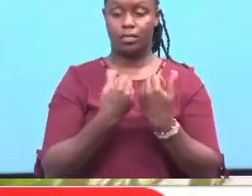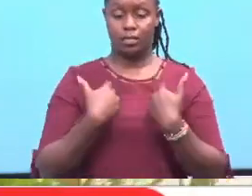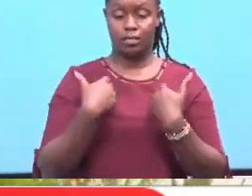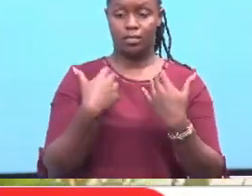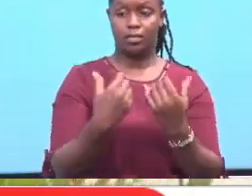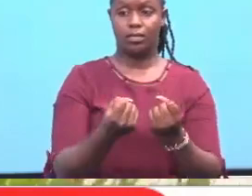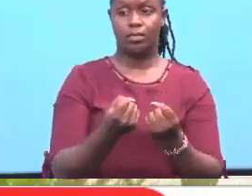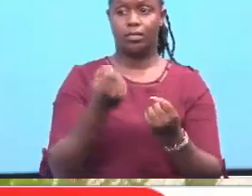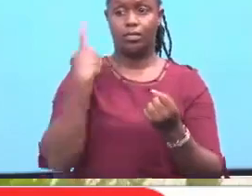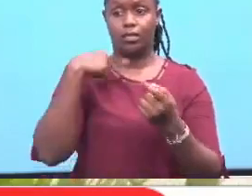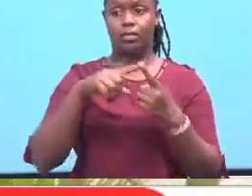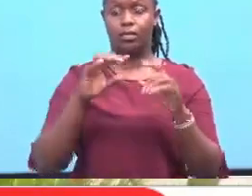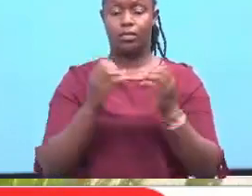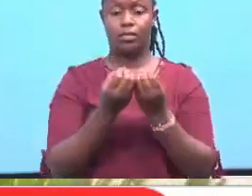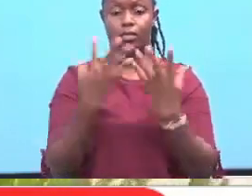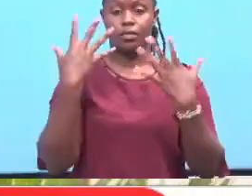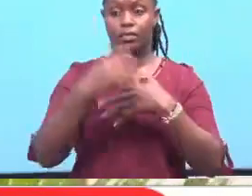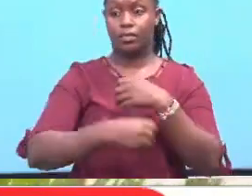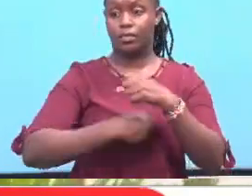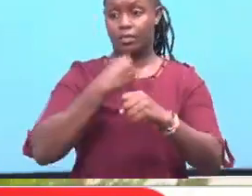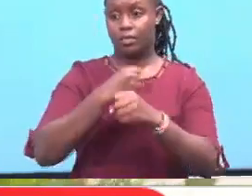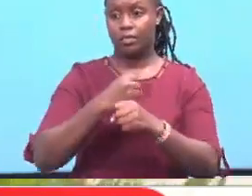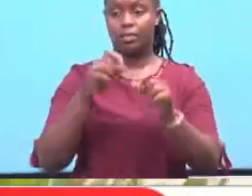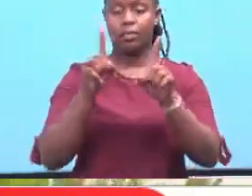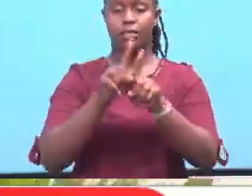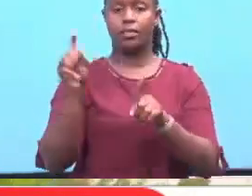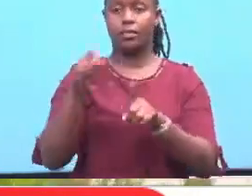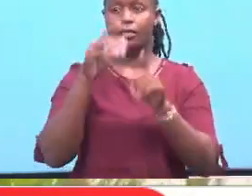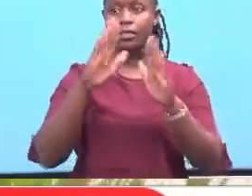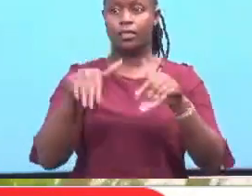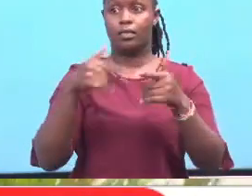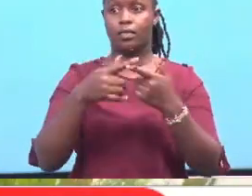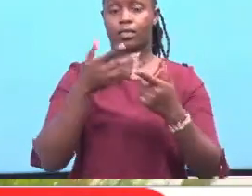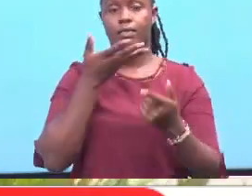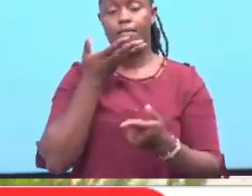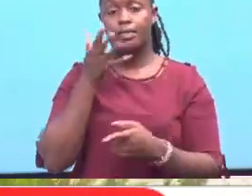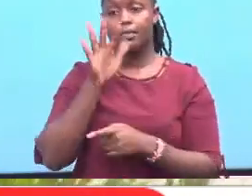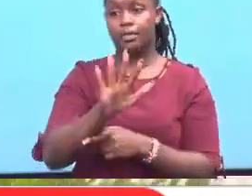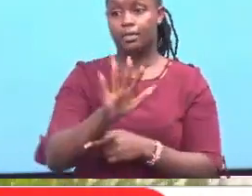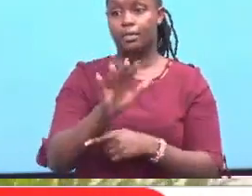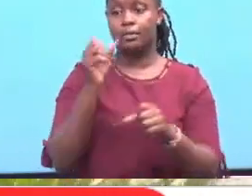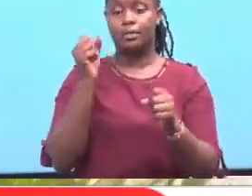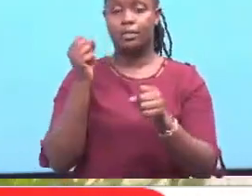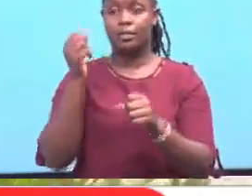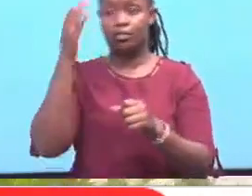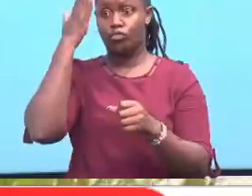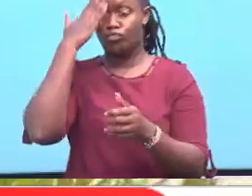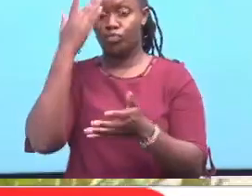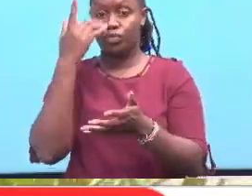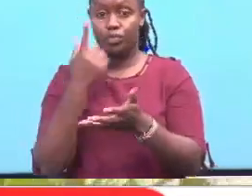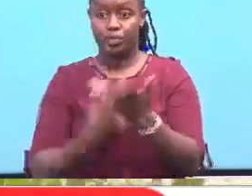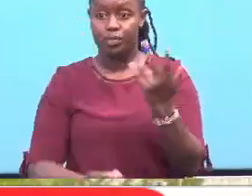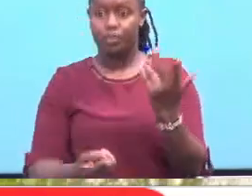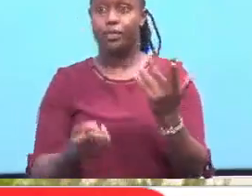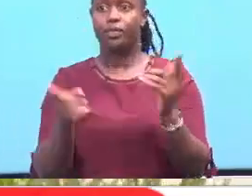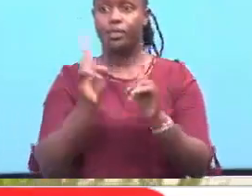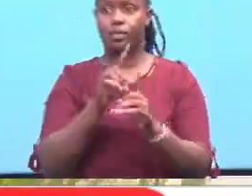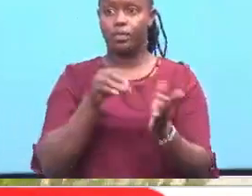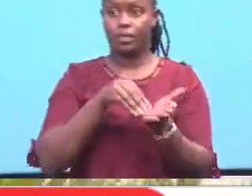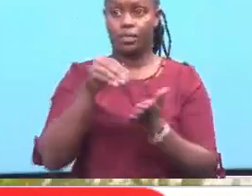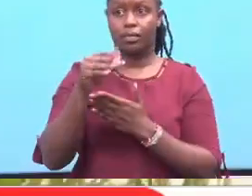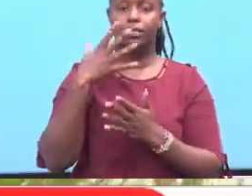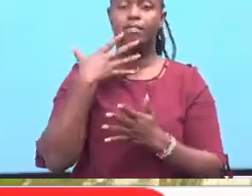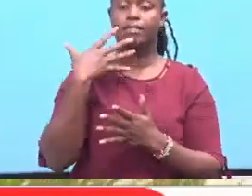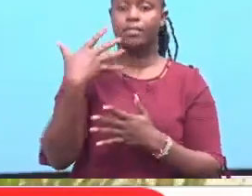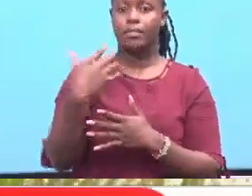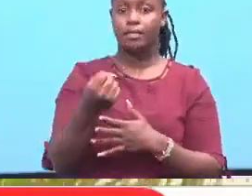for many years, and many Kenyans have given us feedback that they were not able to know what is it that they are covered for. Despite paying 500 shillings,